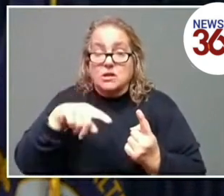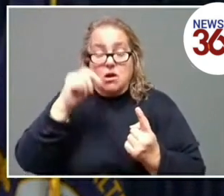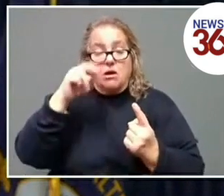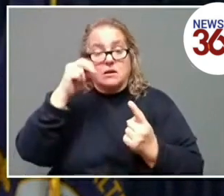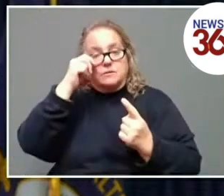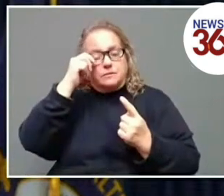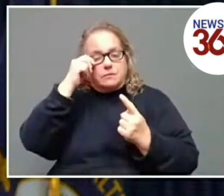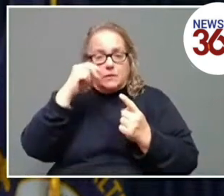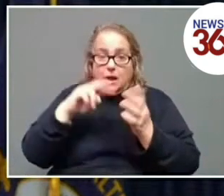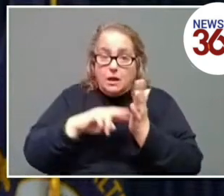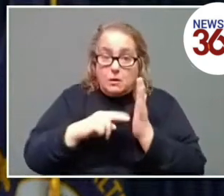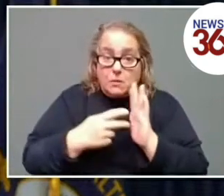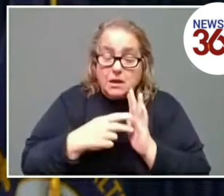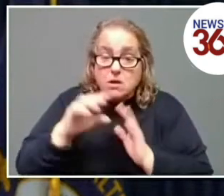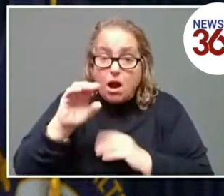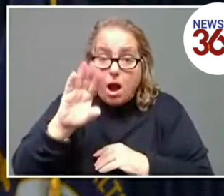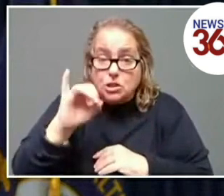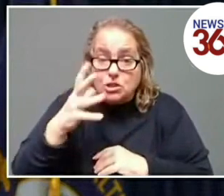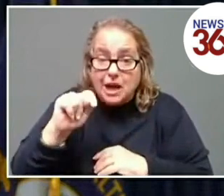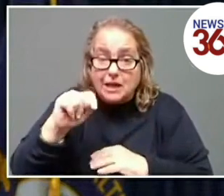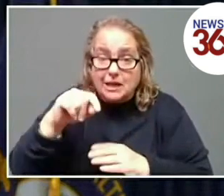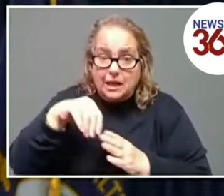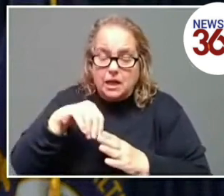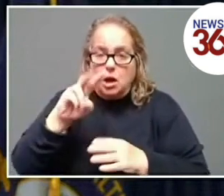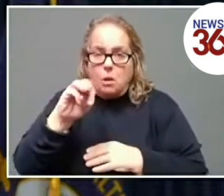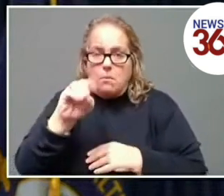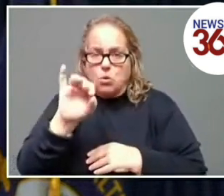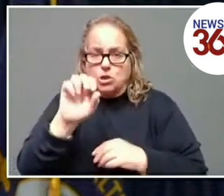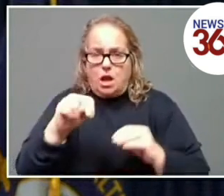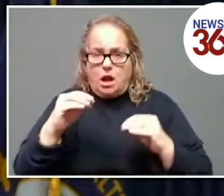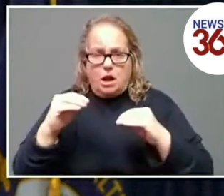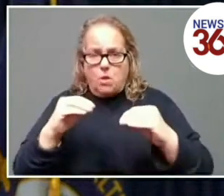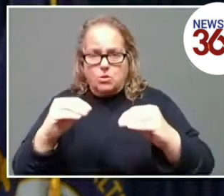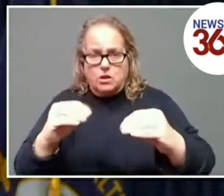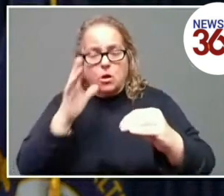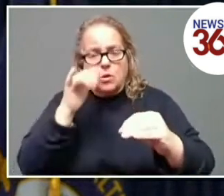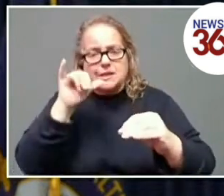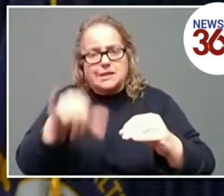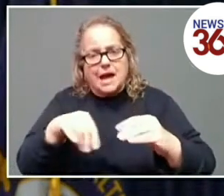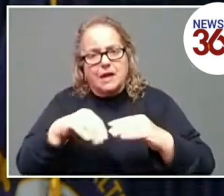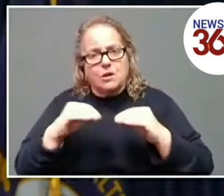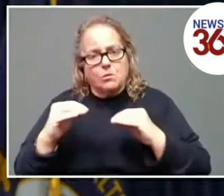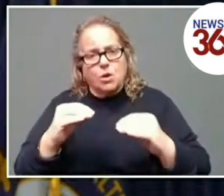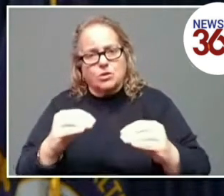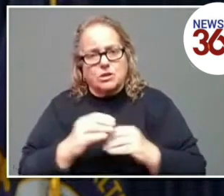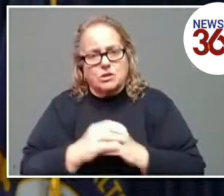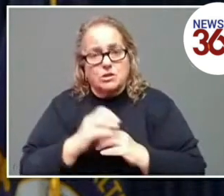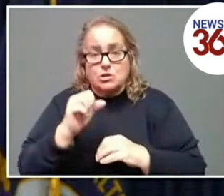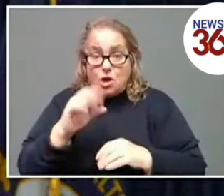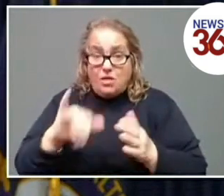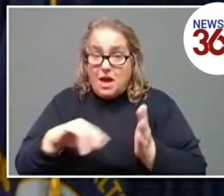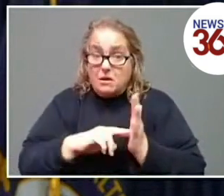object that's in motion will stay in motion. So we're going to keep putting one foot in front of the